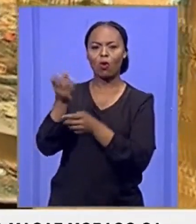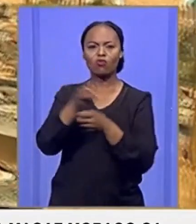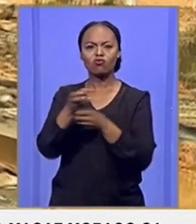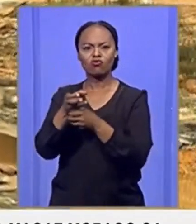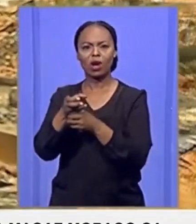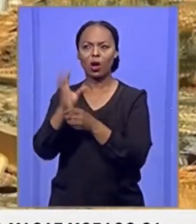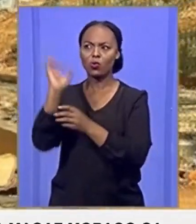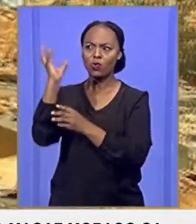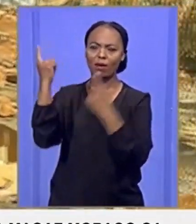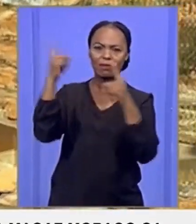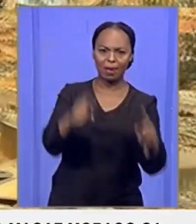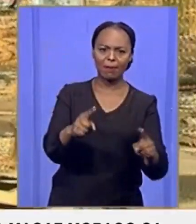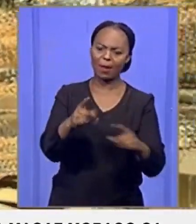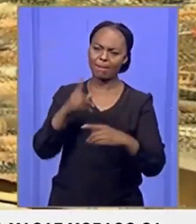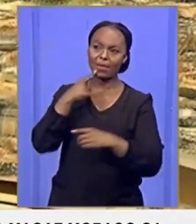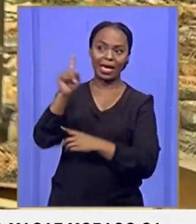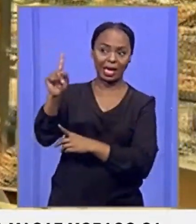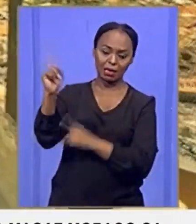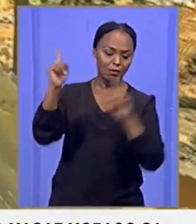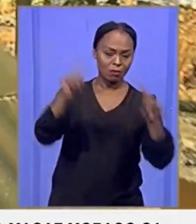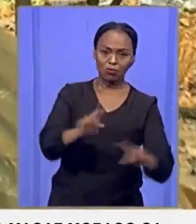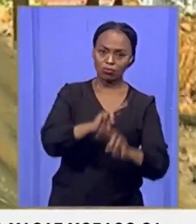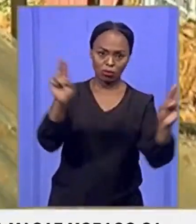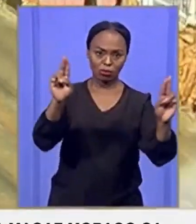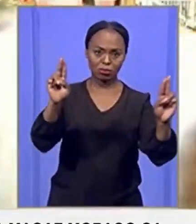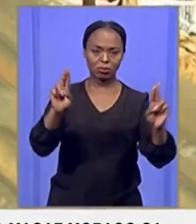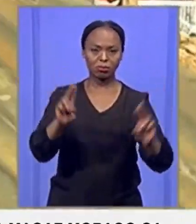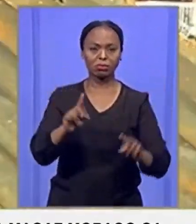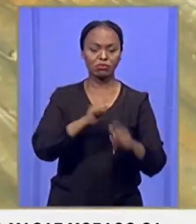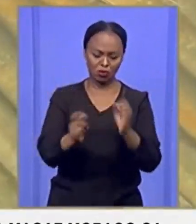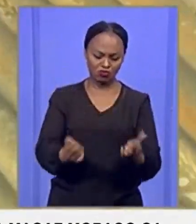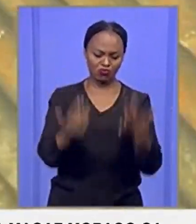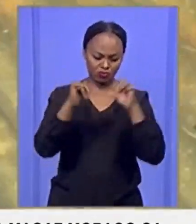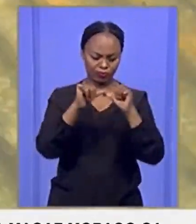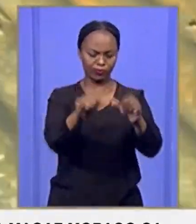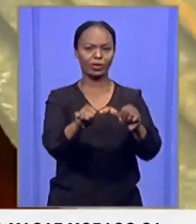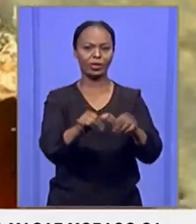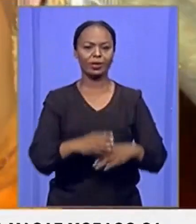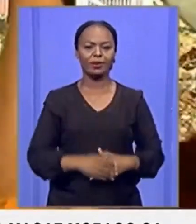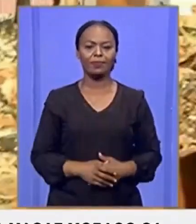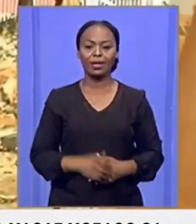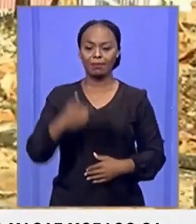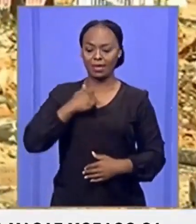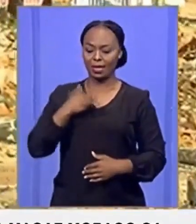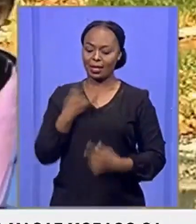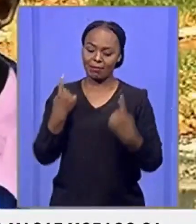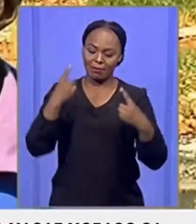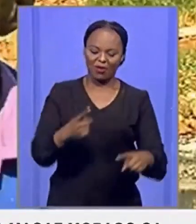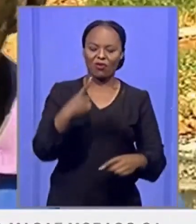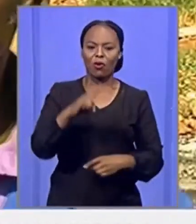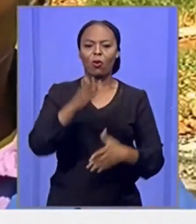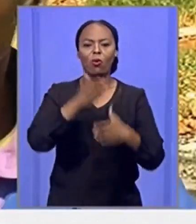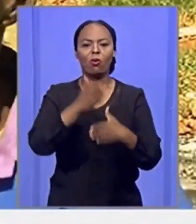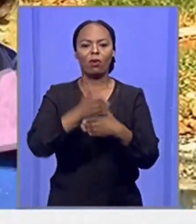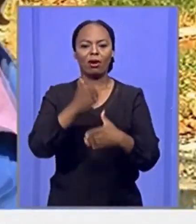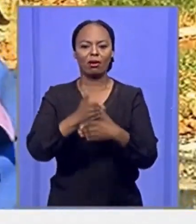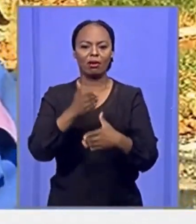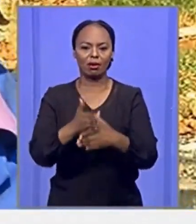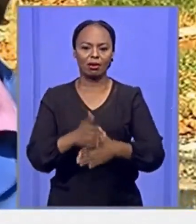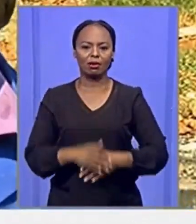ya mekhukhu ya bona. Ai ke malokela ke tle mo ka taba tša mošomo ke be ke perekela ka moke ka ge le